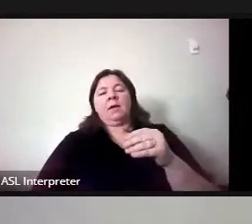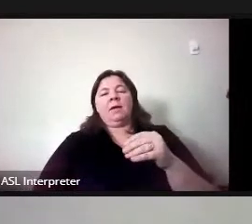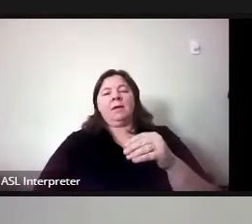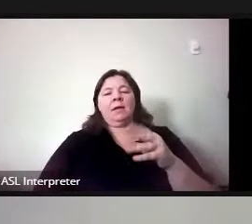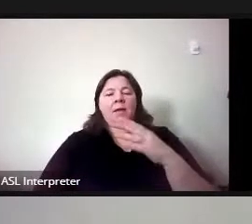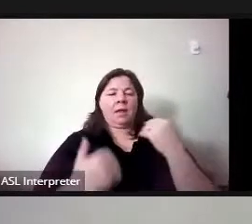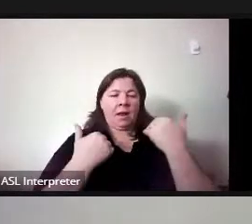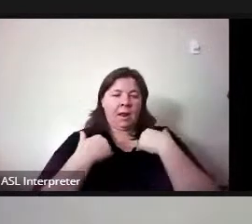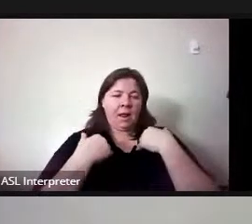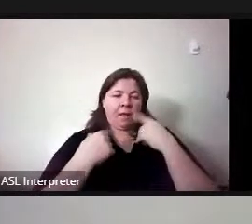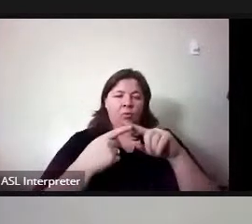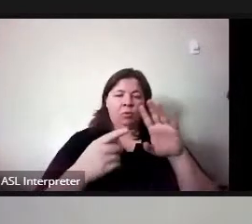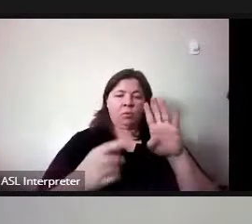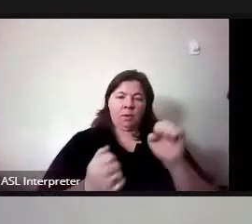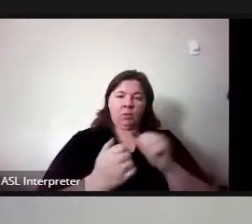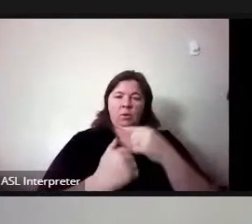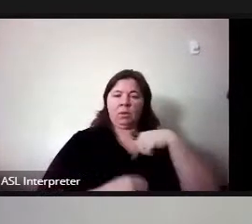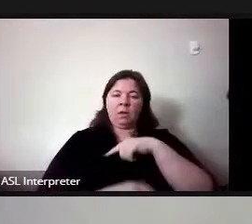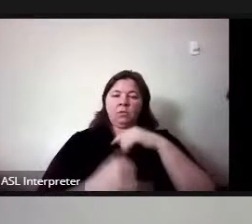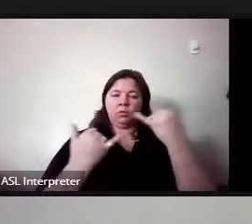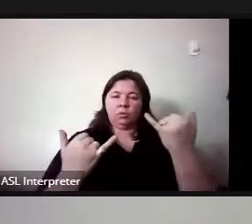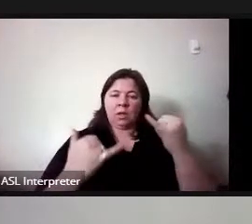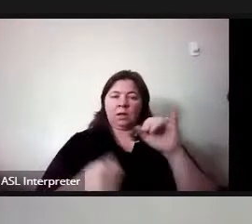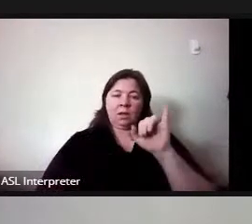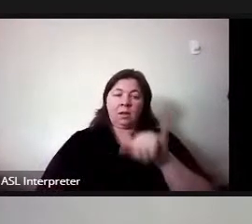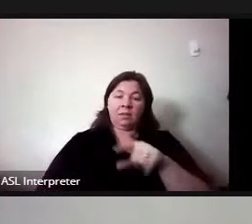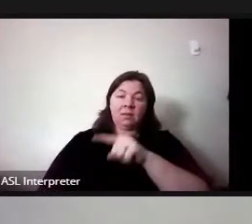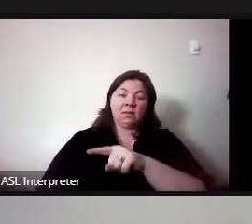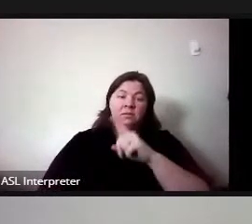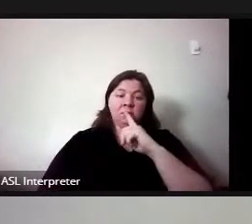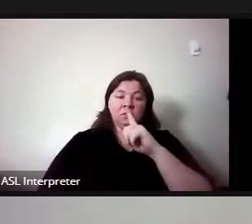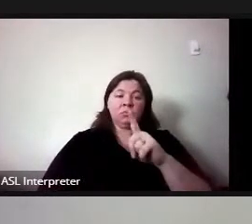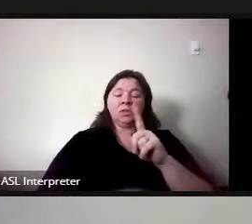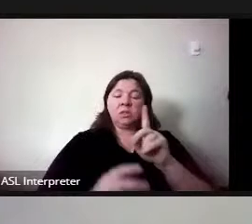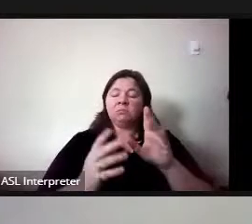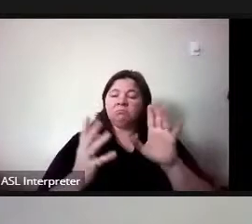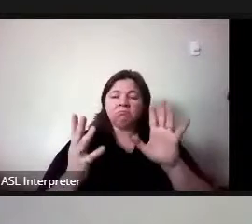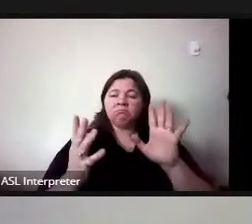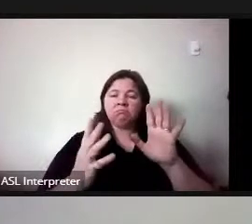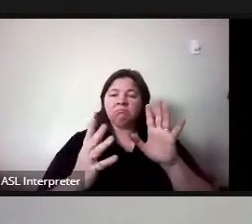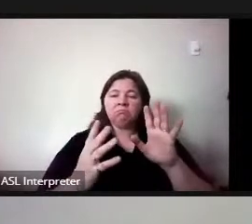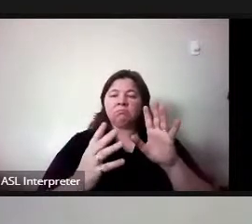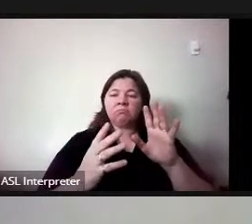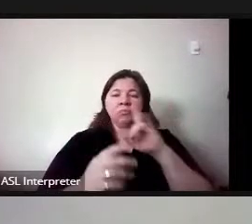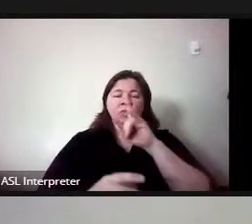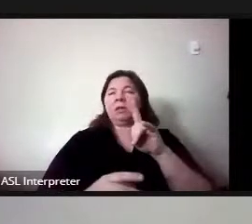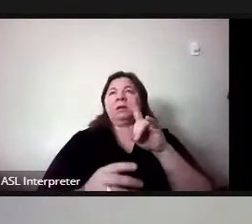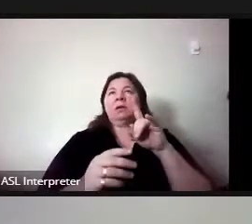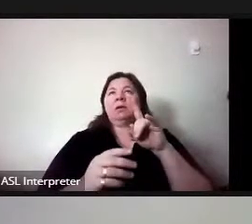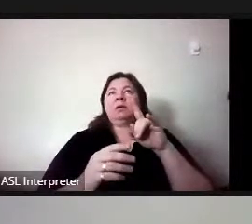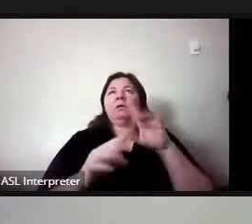thing just to be on with us today. So guys, this is the epitome of